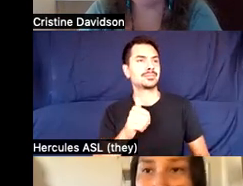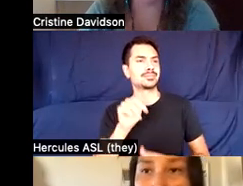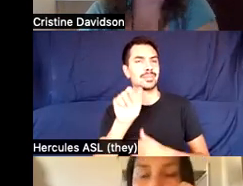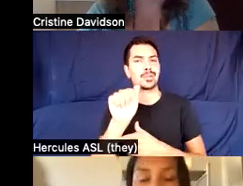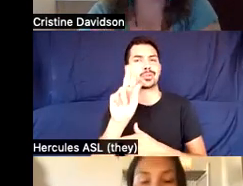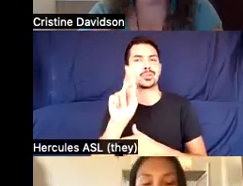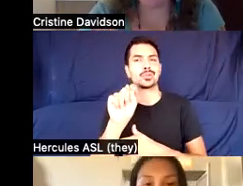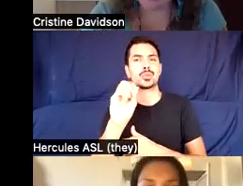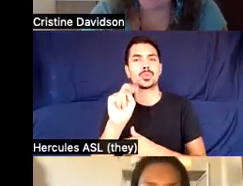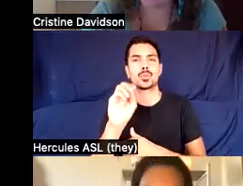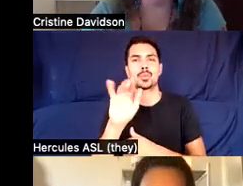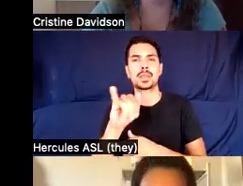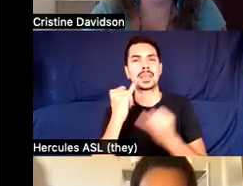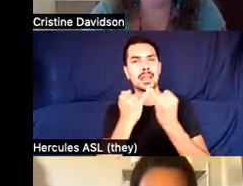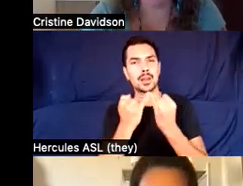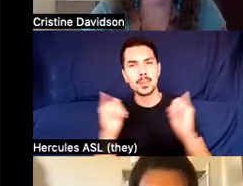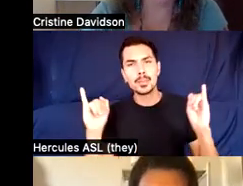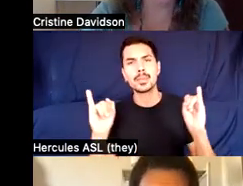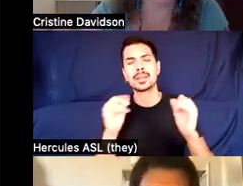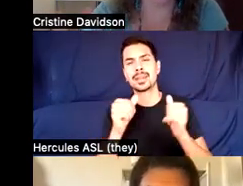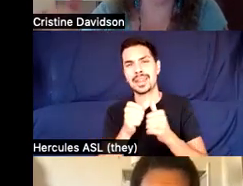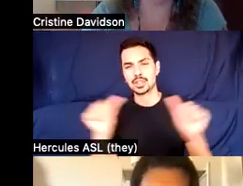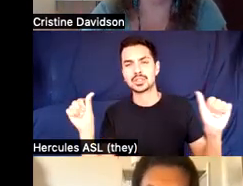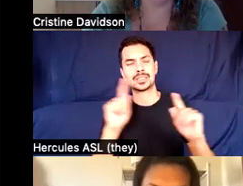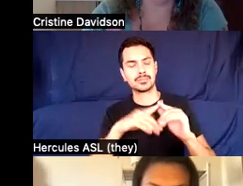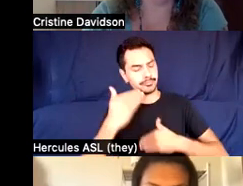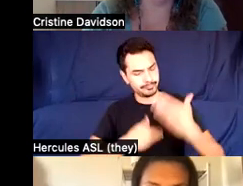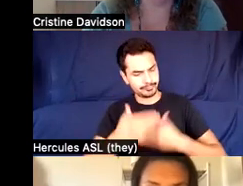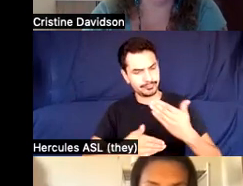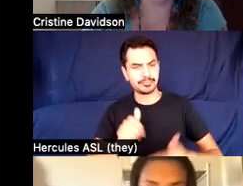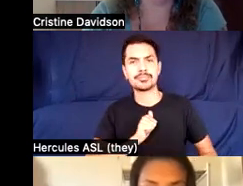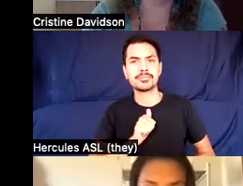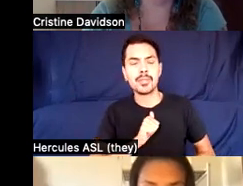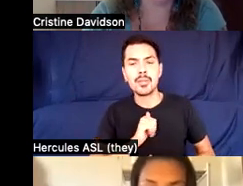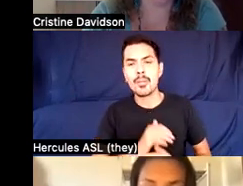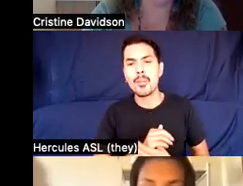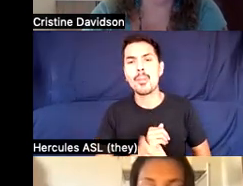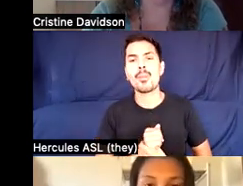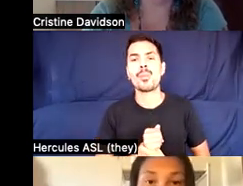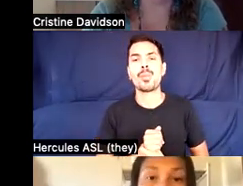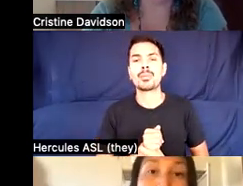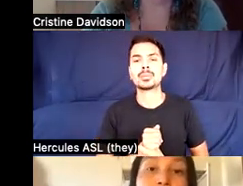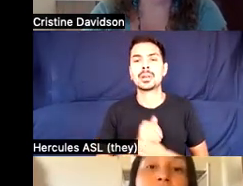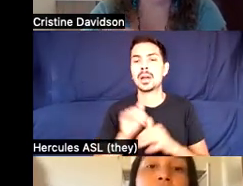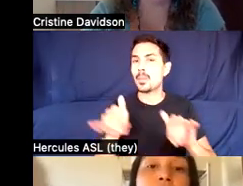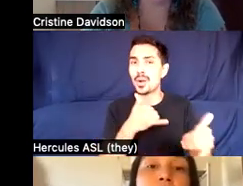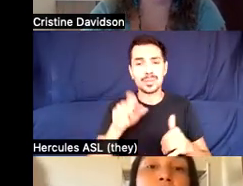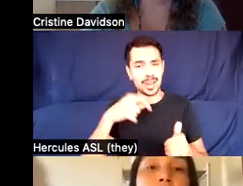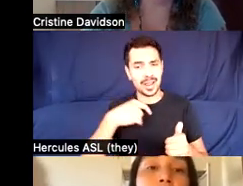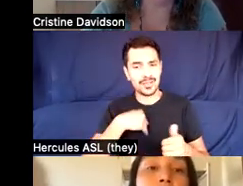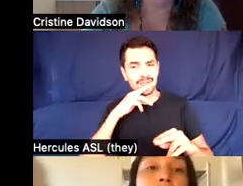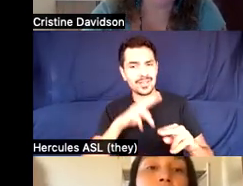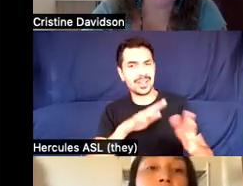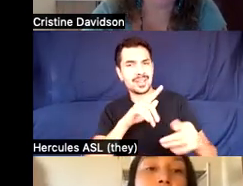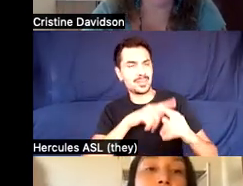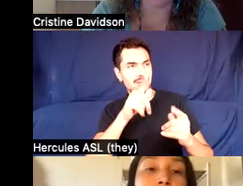Parties are supposed to be fun, and this is not your fault. Awesome. Awesome. Okay, what about this?